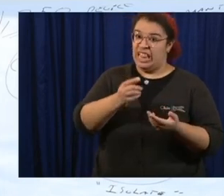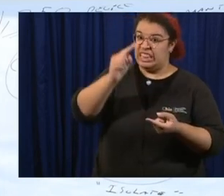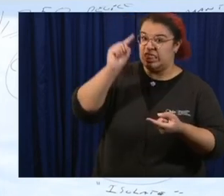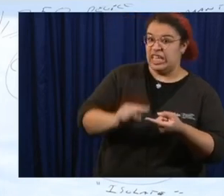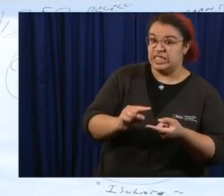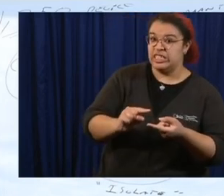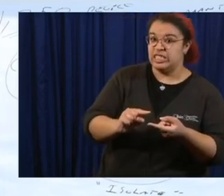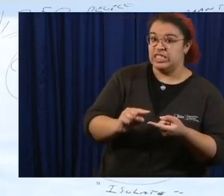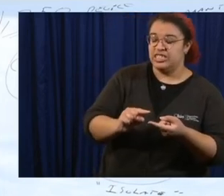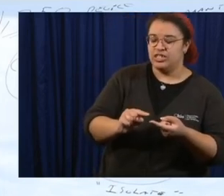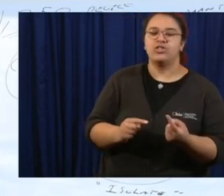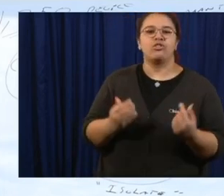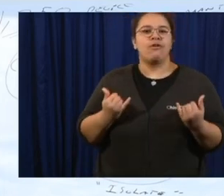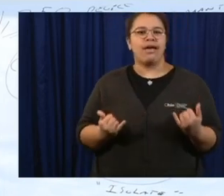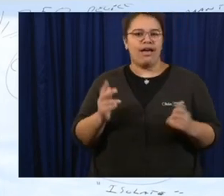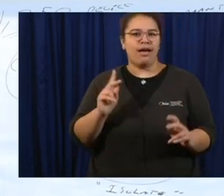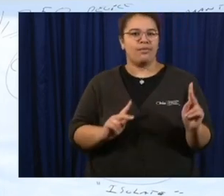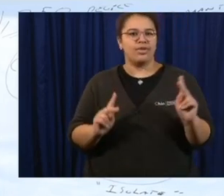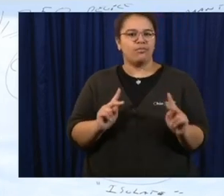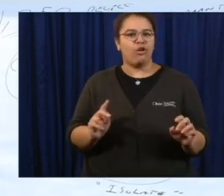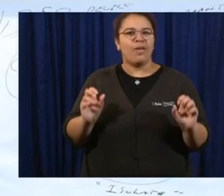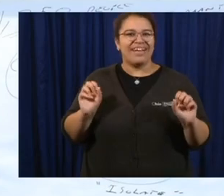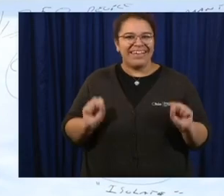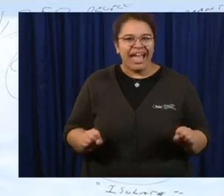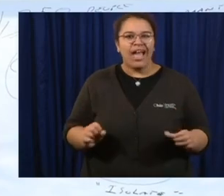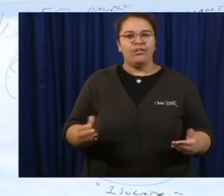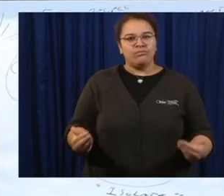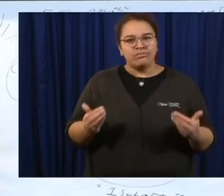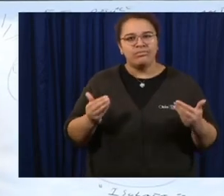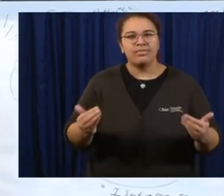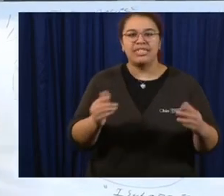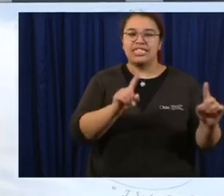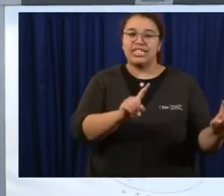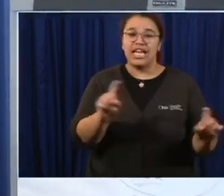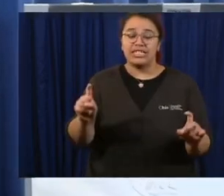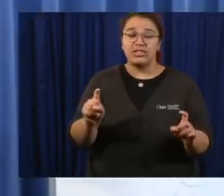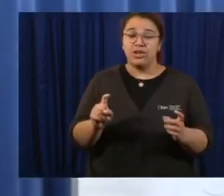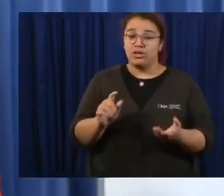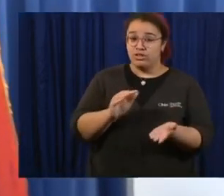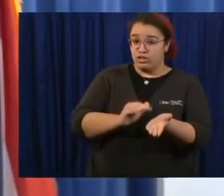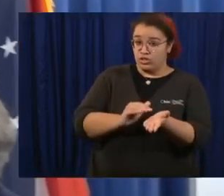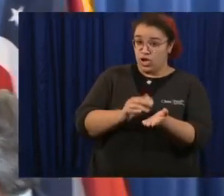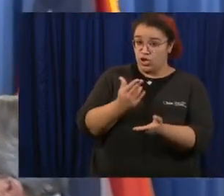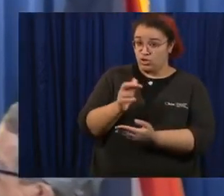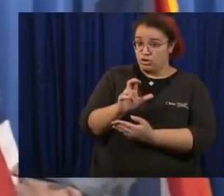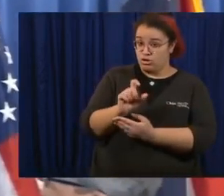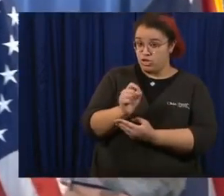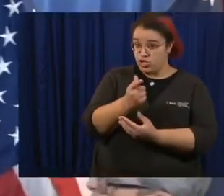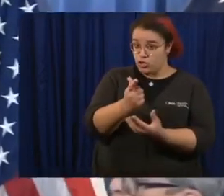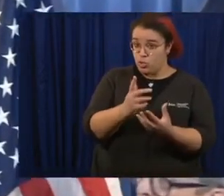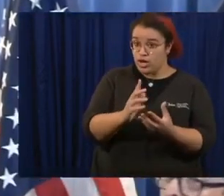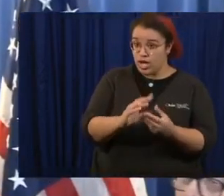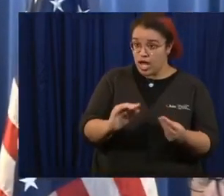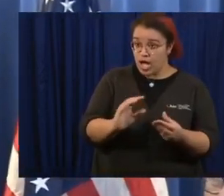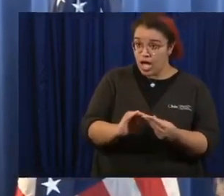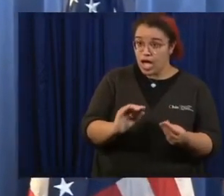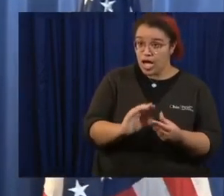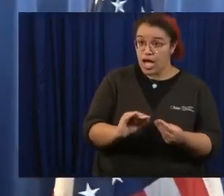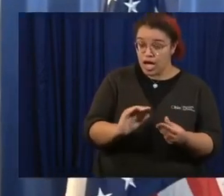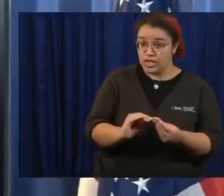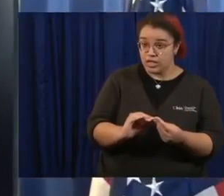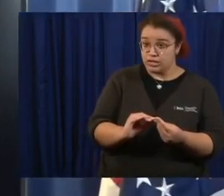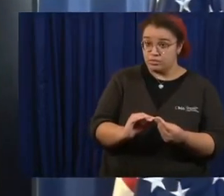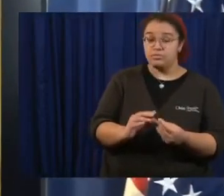more opportunity to do that. So I don't know, Dr. Hurst, if you want to add anything to that at all. You're really right